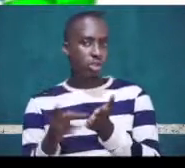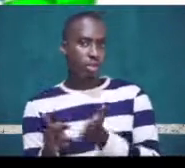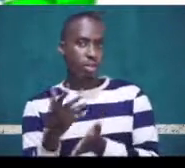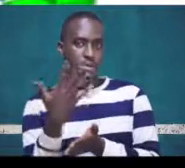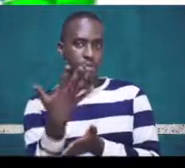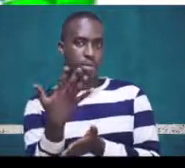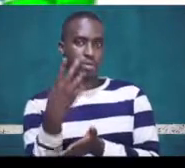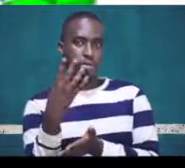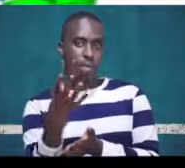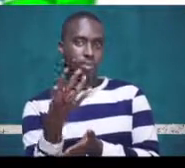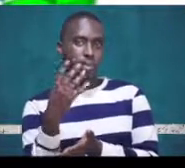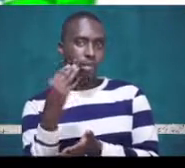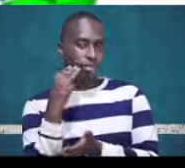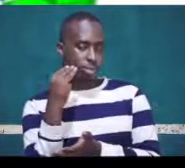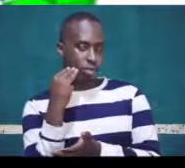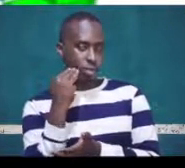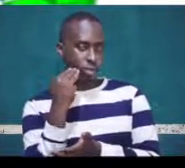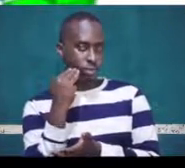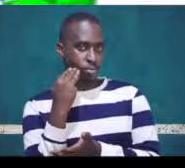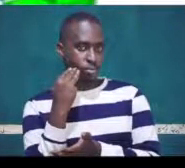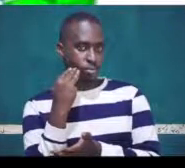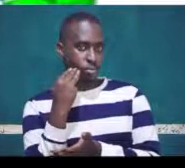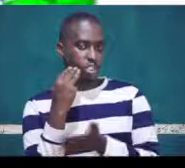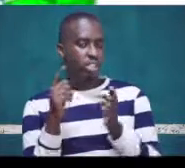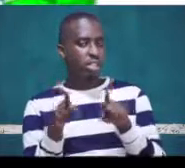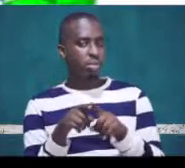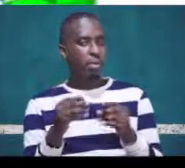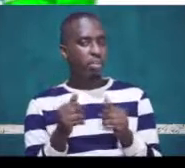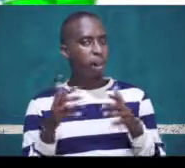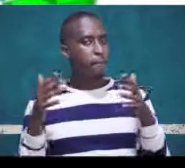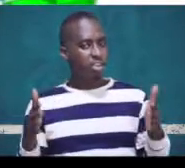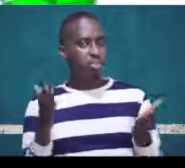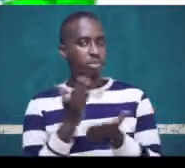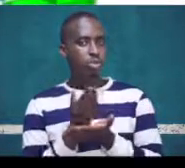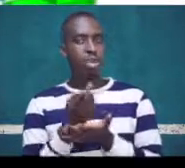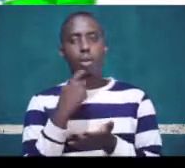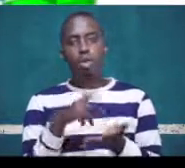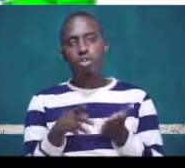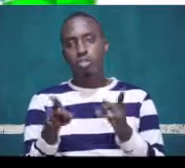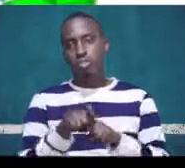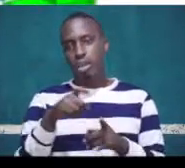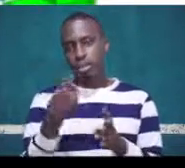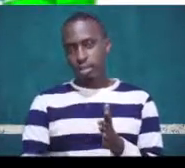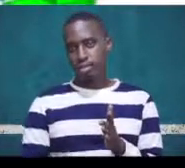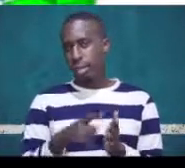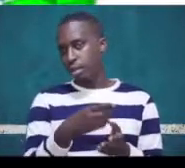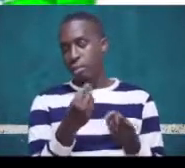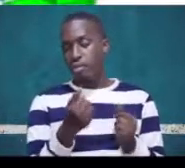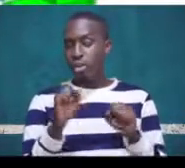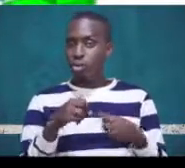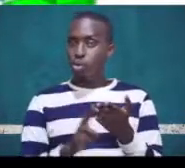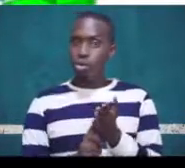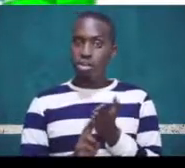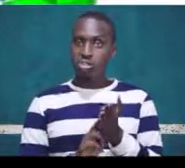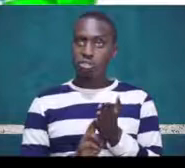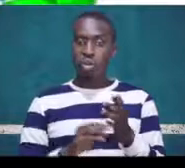as tax to the government, it's actually a big amount of money that he has to pay as tax. So, and this money can be used